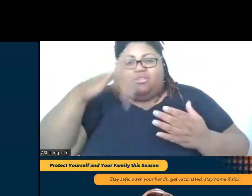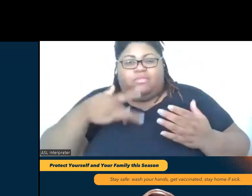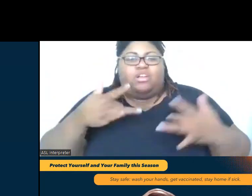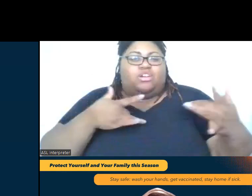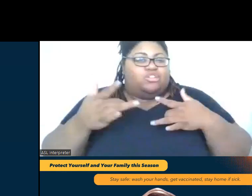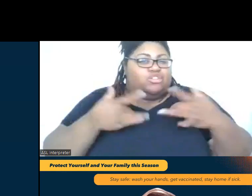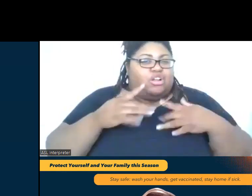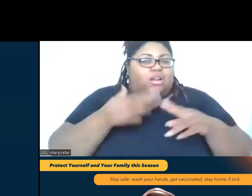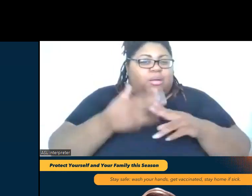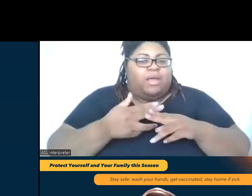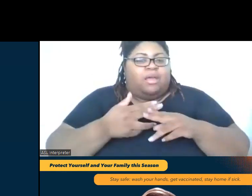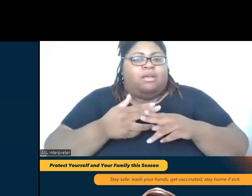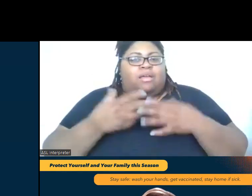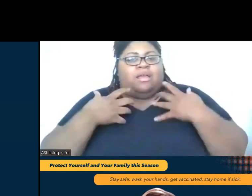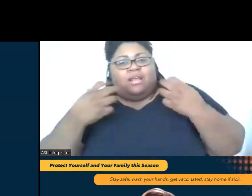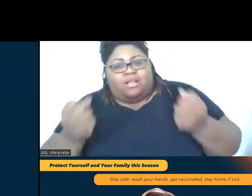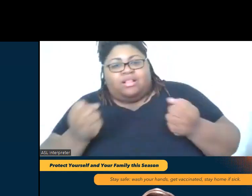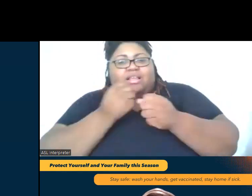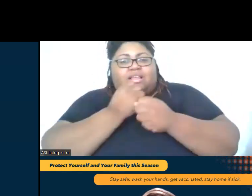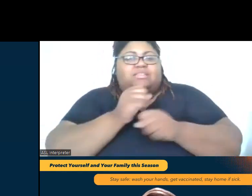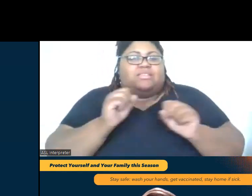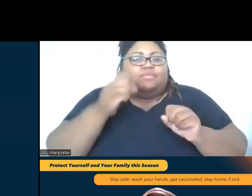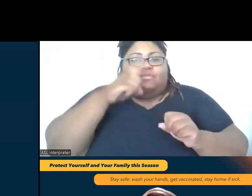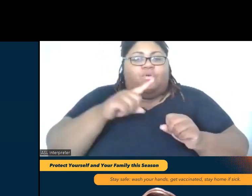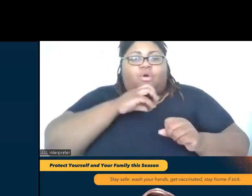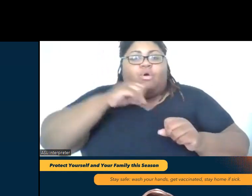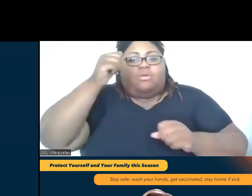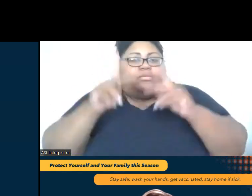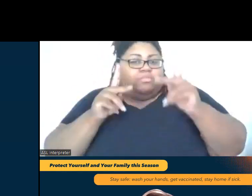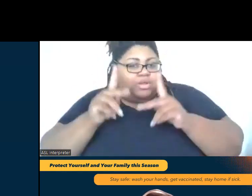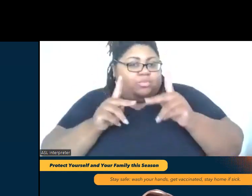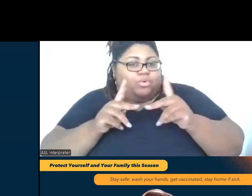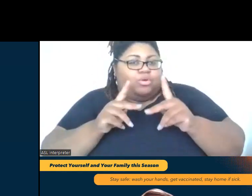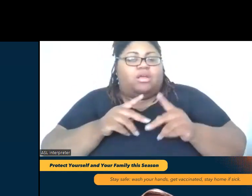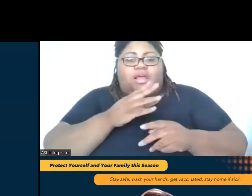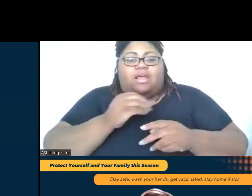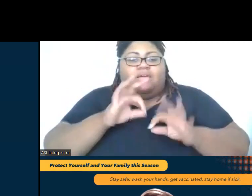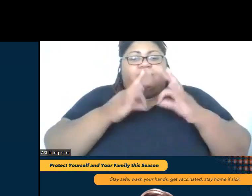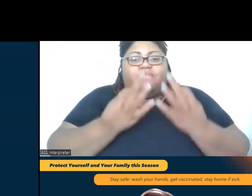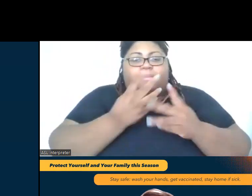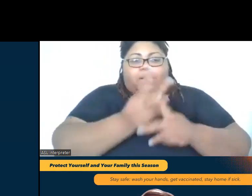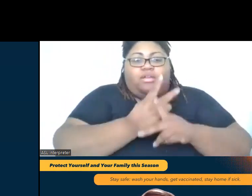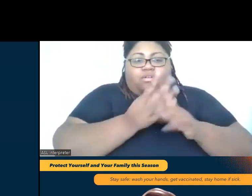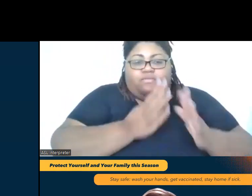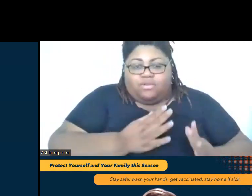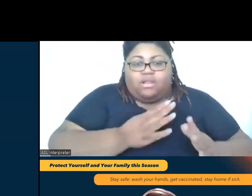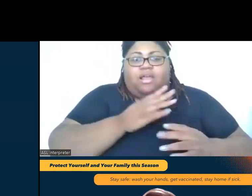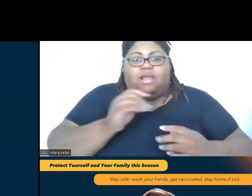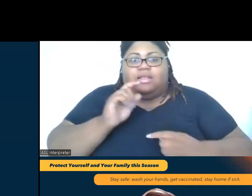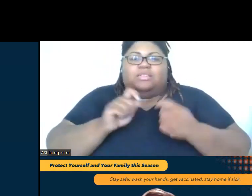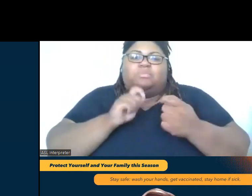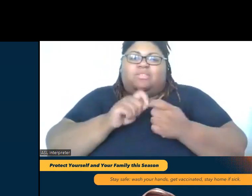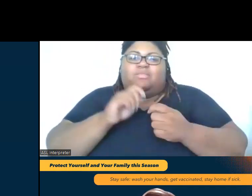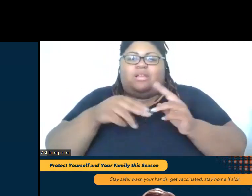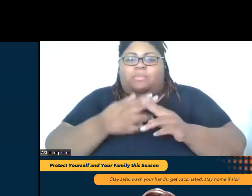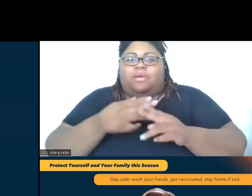safety of older adults, people with disabilities, and family caregivers, and in particular about equity and